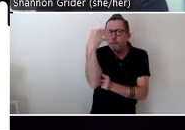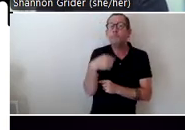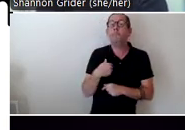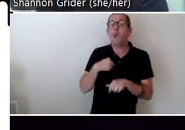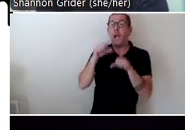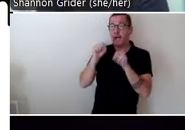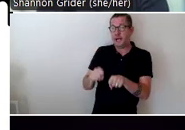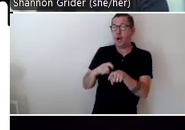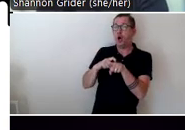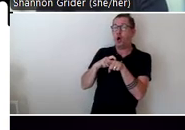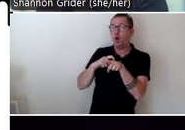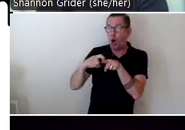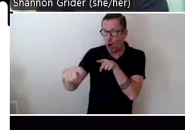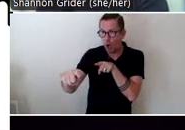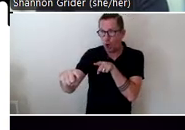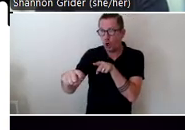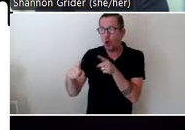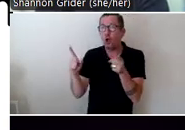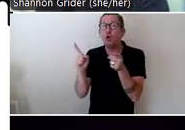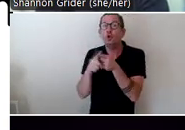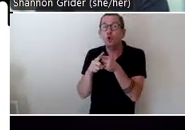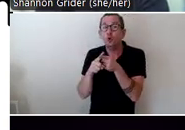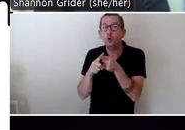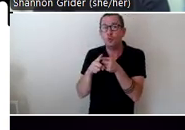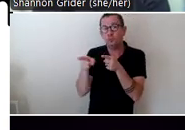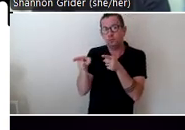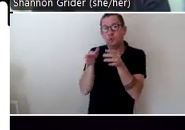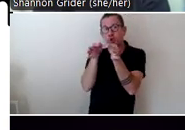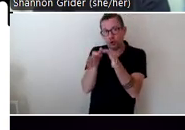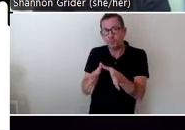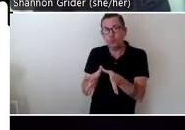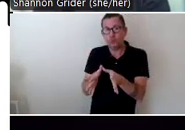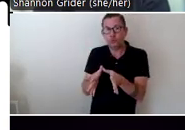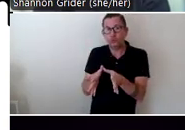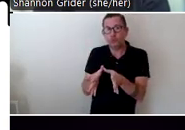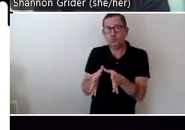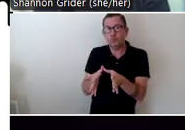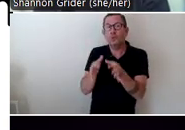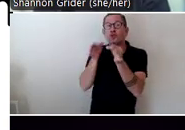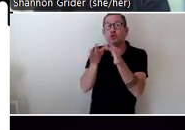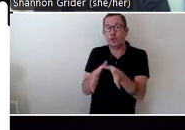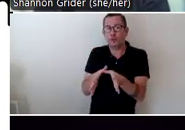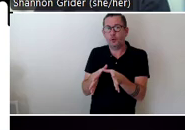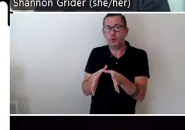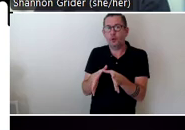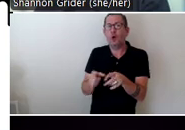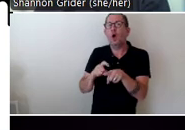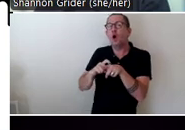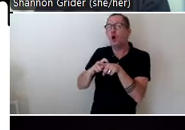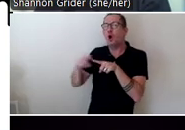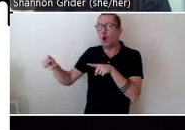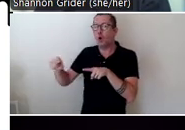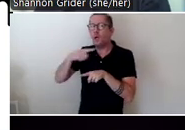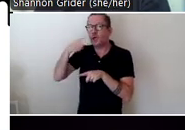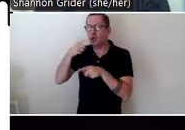deaf individuals to make phone calls. So what it is I use this video phone, which is similar to a webcam, like what you're using right now for